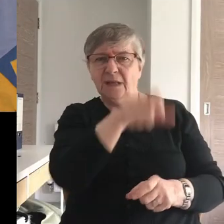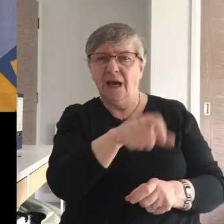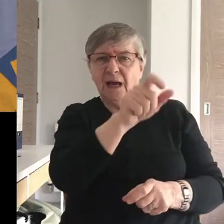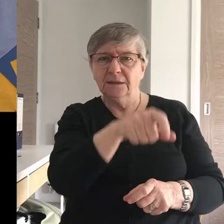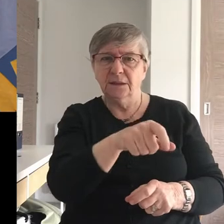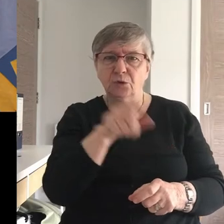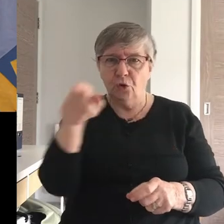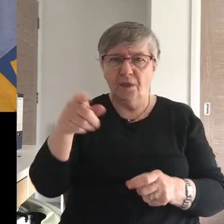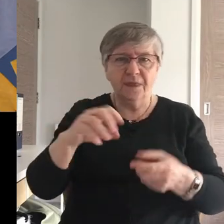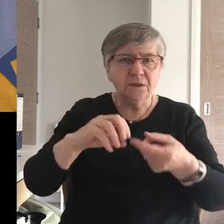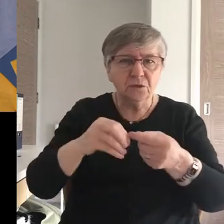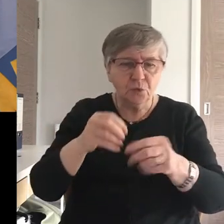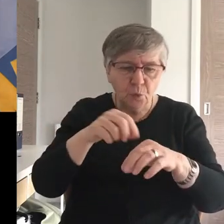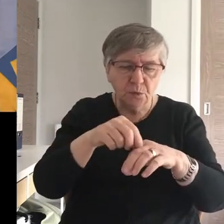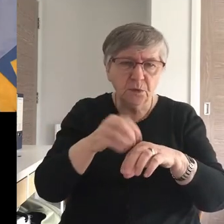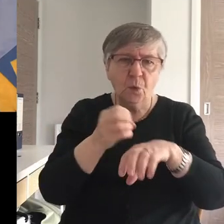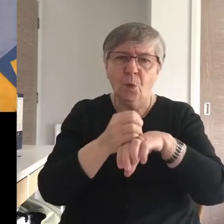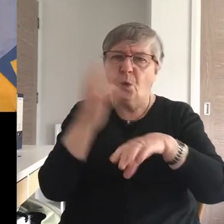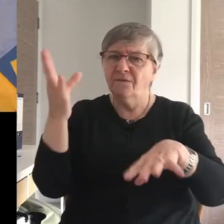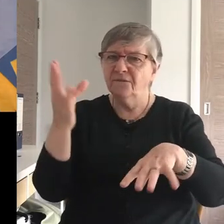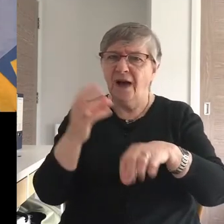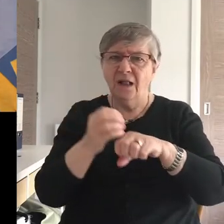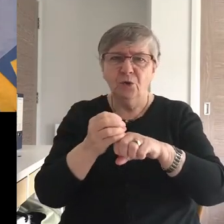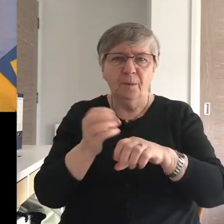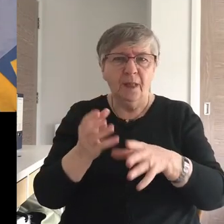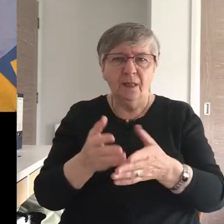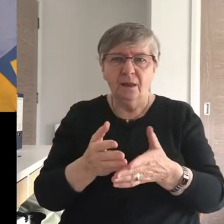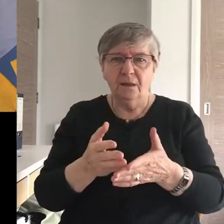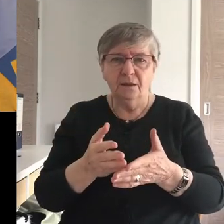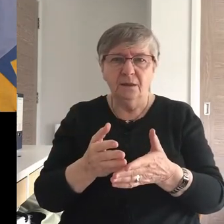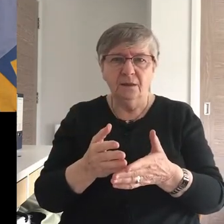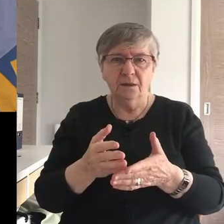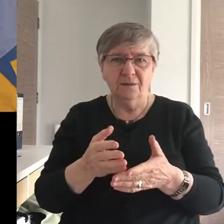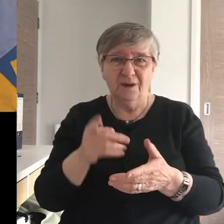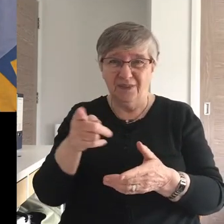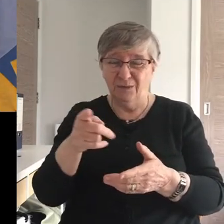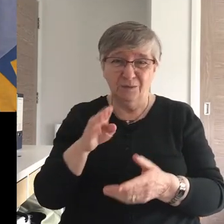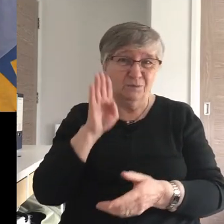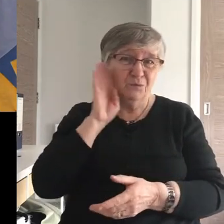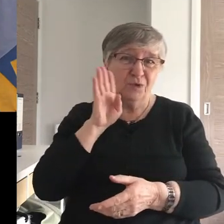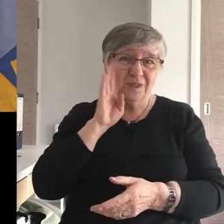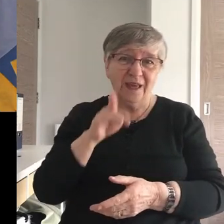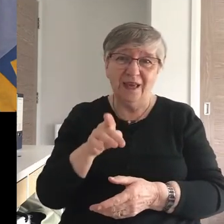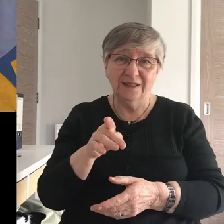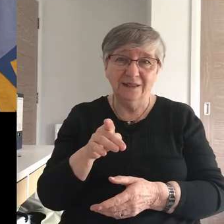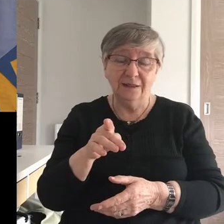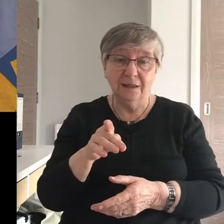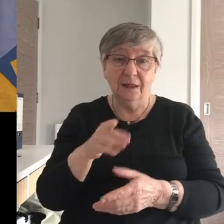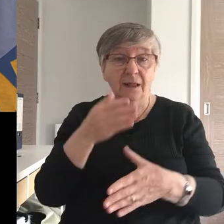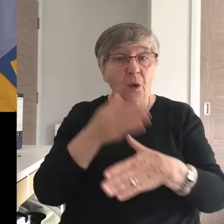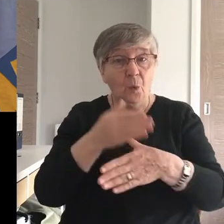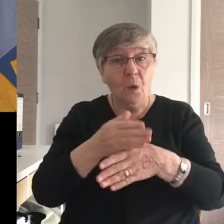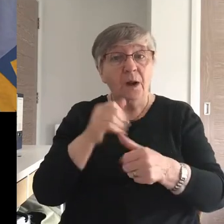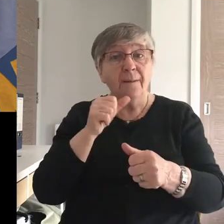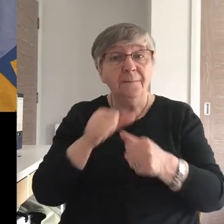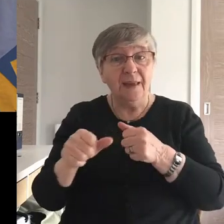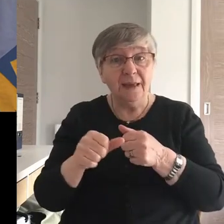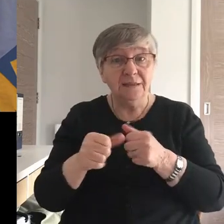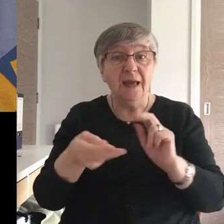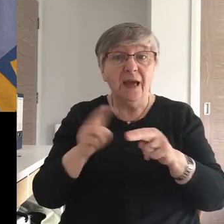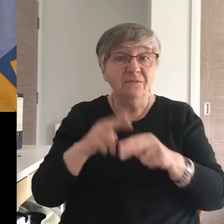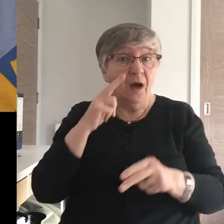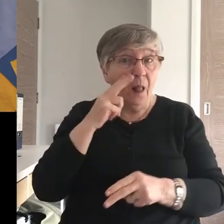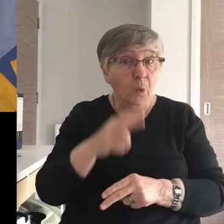very valuable jewel and so on. And of course, all of these pretends, all of these counterfeits work best if